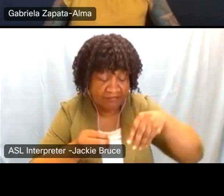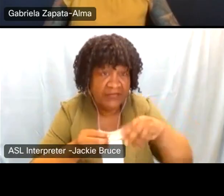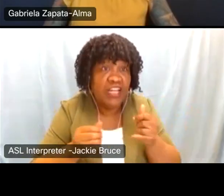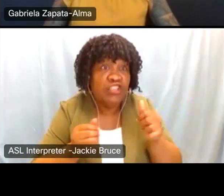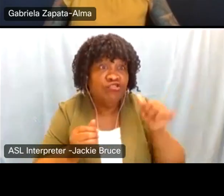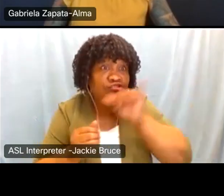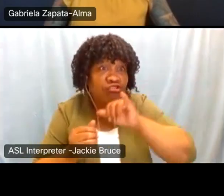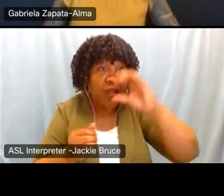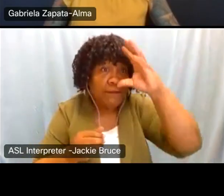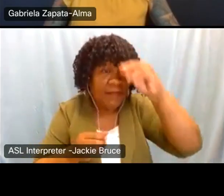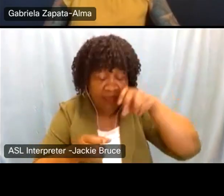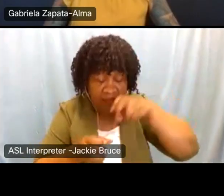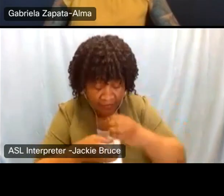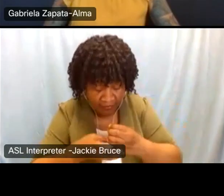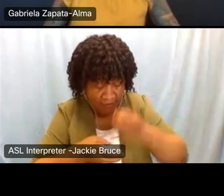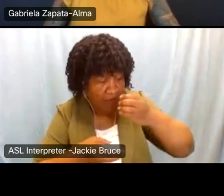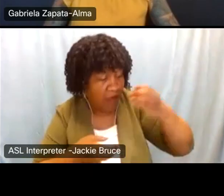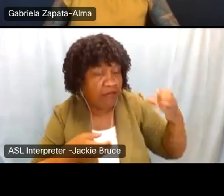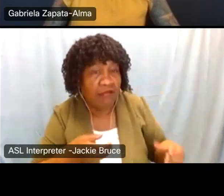head of the table and the bottle on the ground.